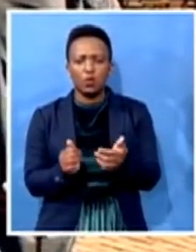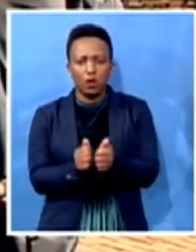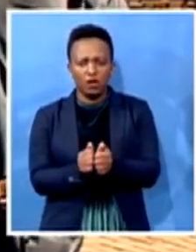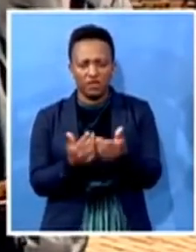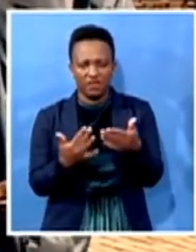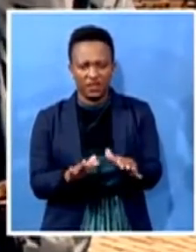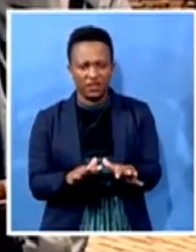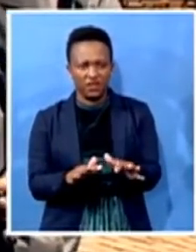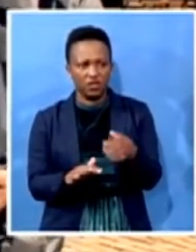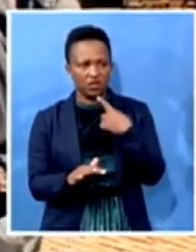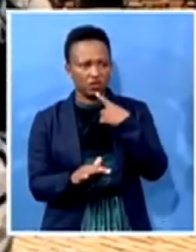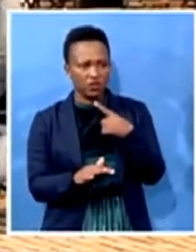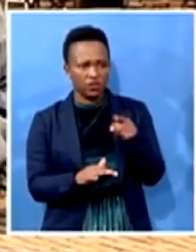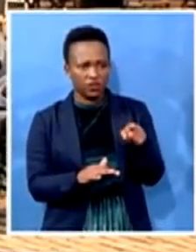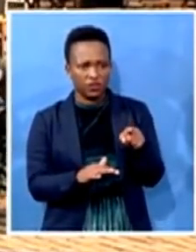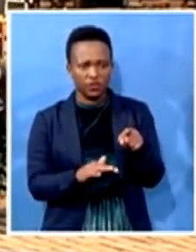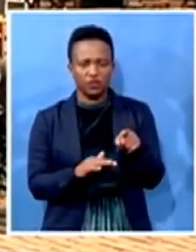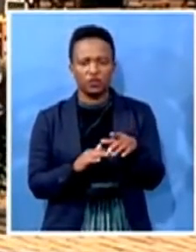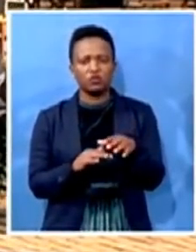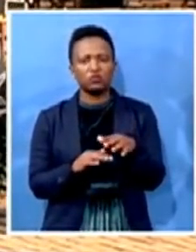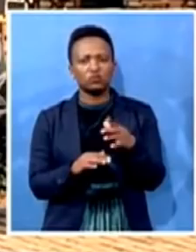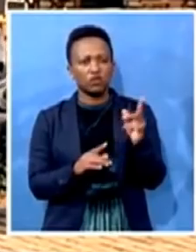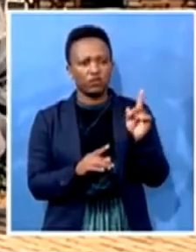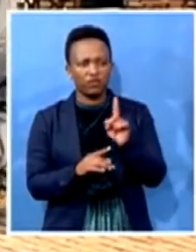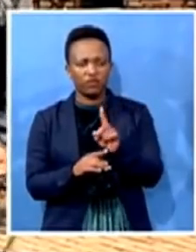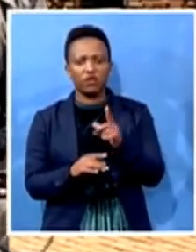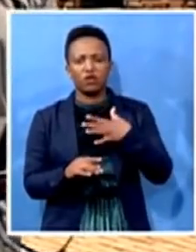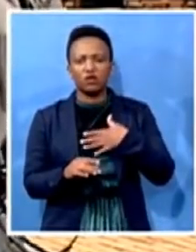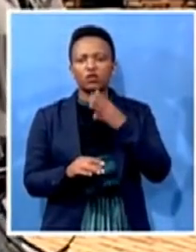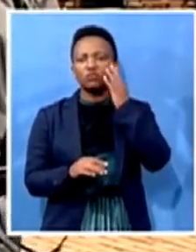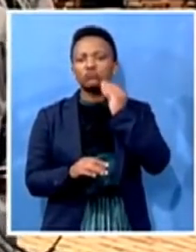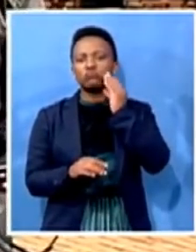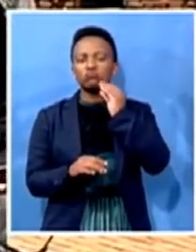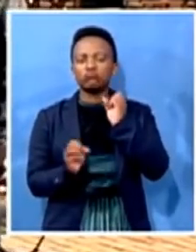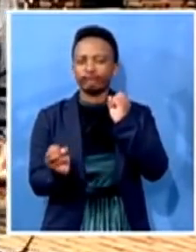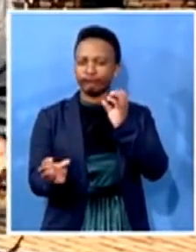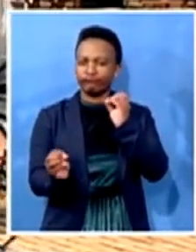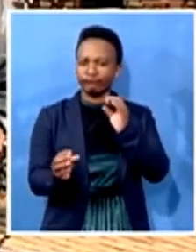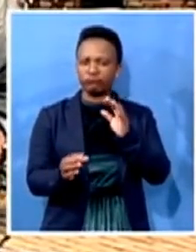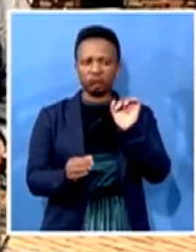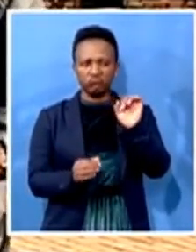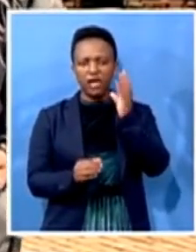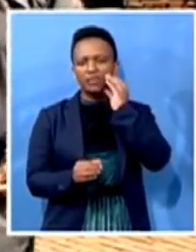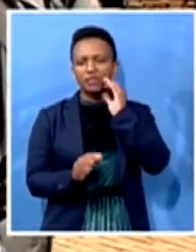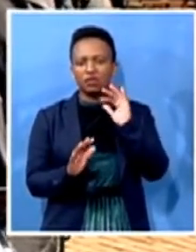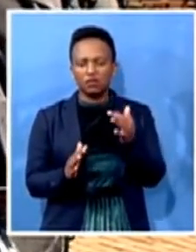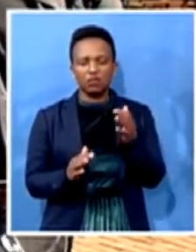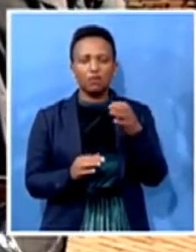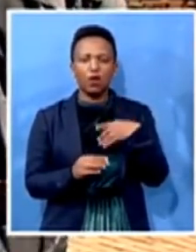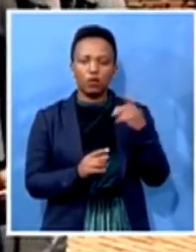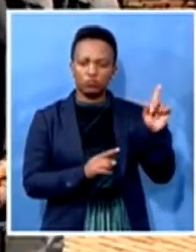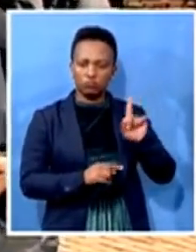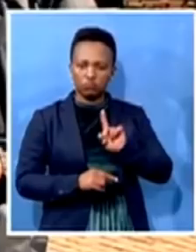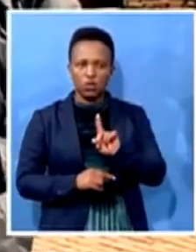us and share her experiences. I'm going to allow her to come up front. She will introduce herself. I'll give her